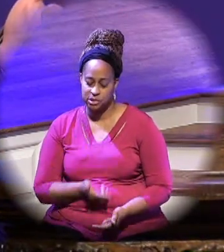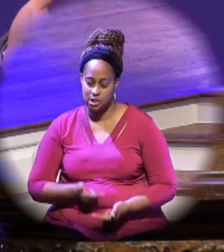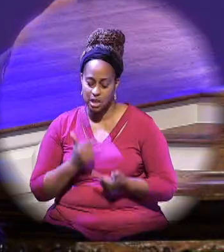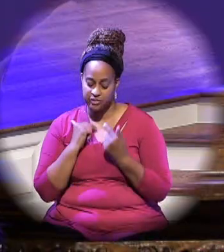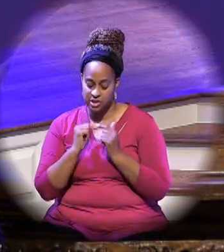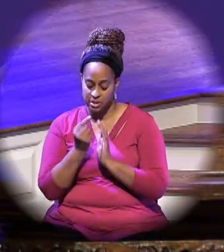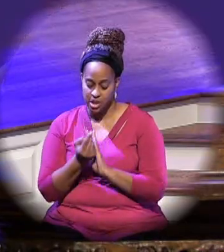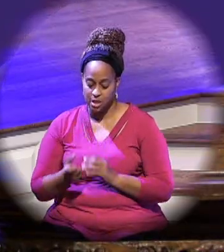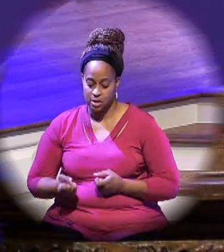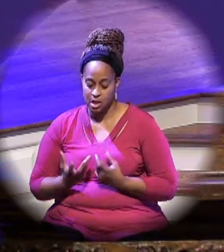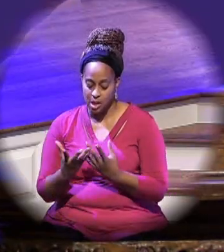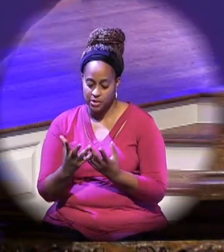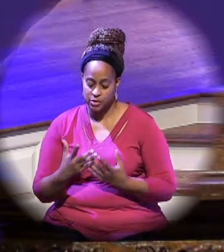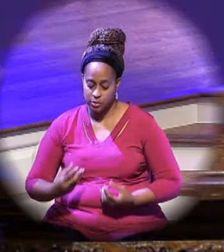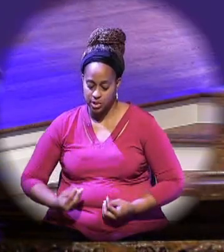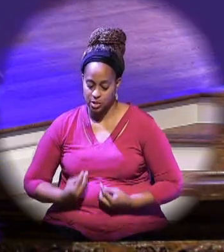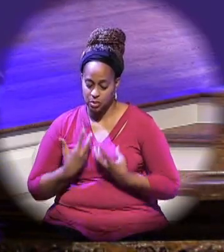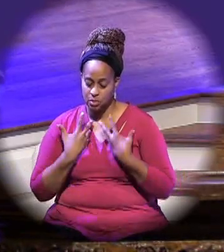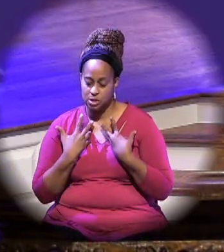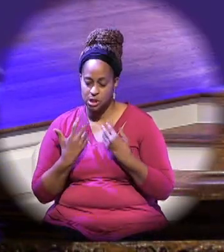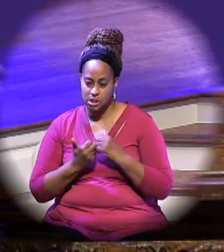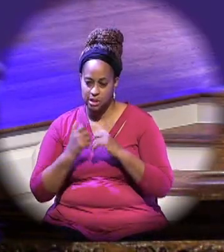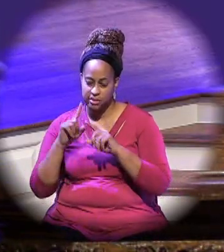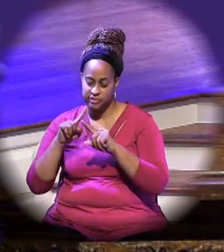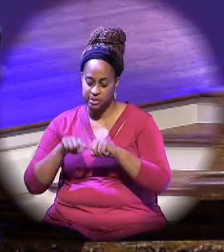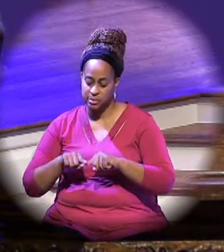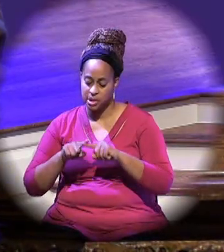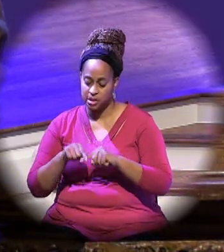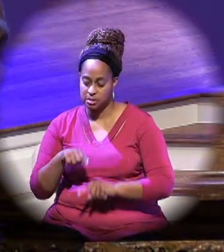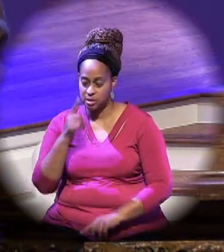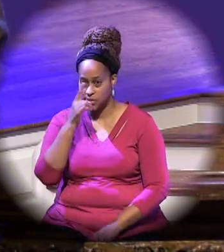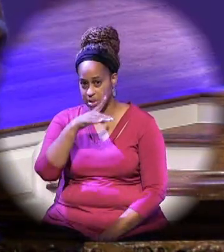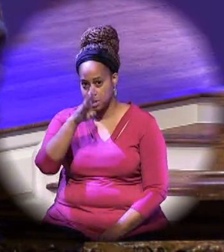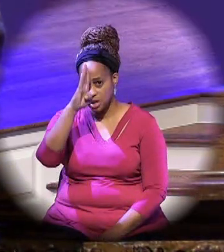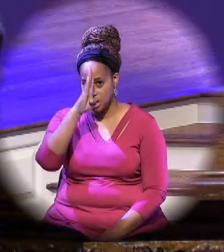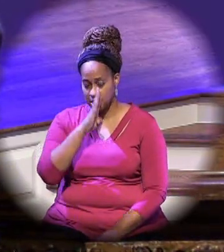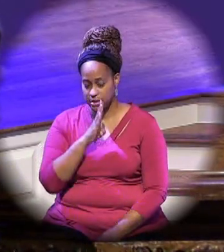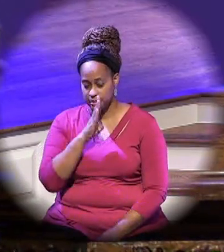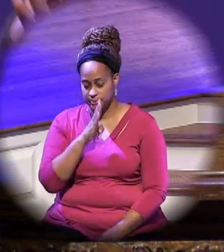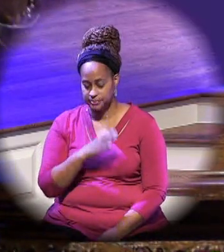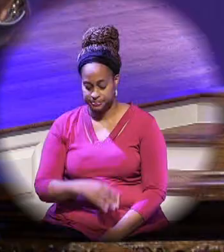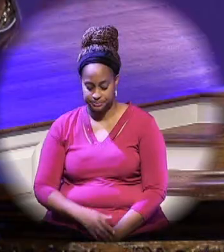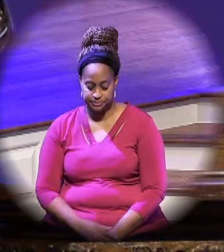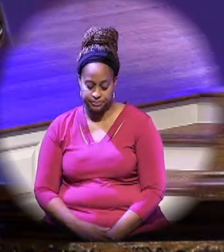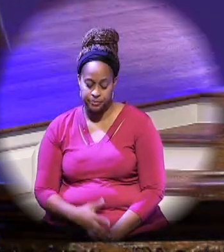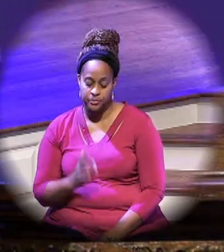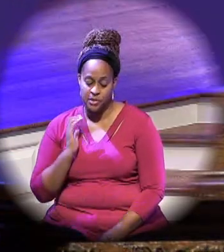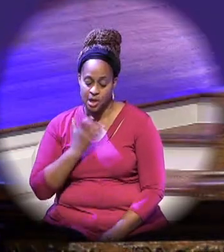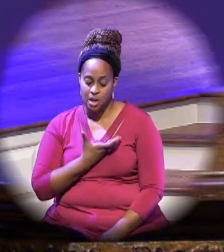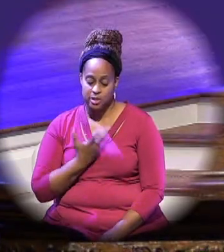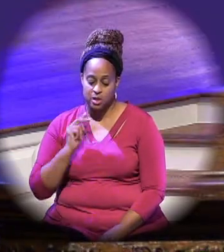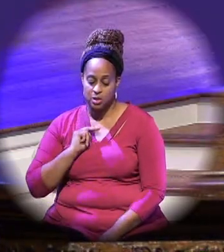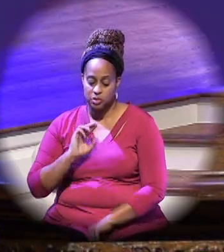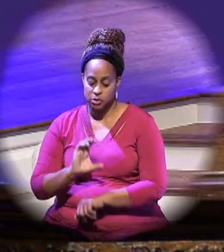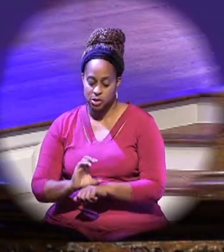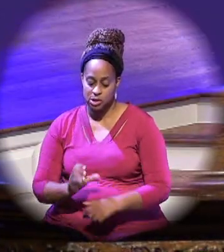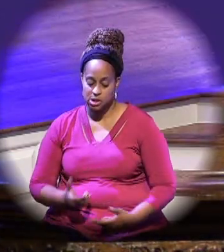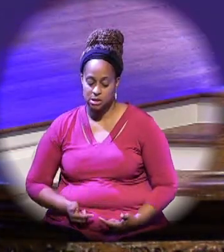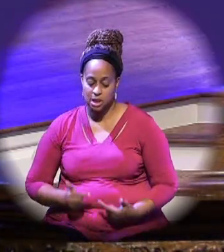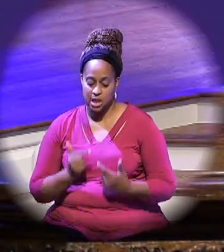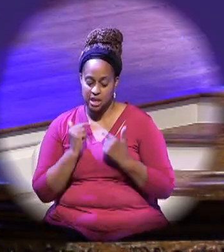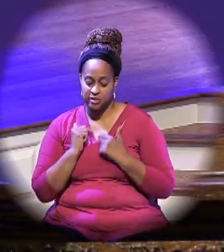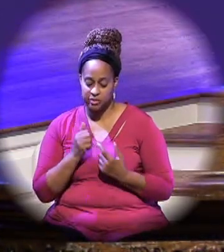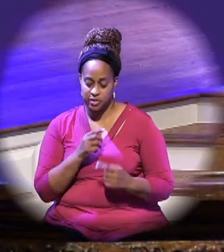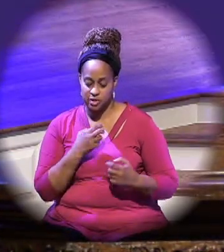us to renewed sense of dependence upon God? In our own church's life, we know that there